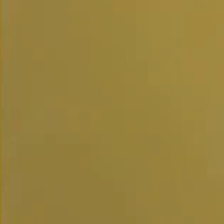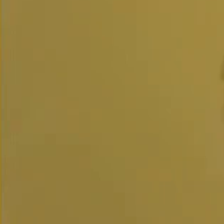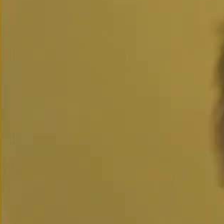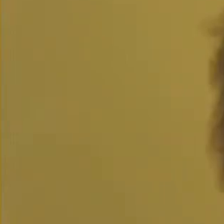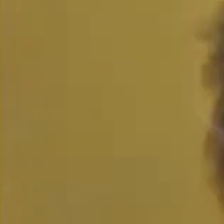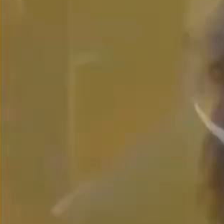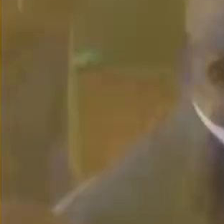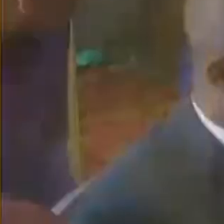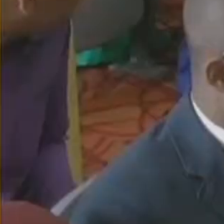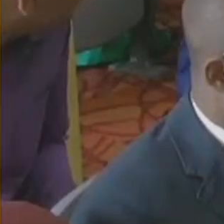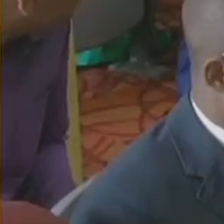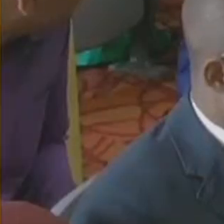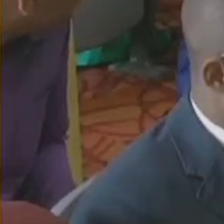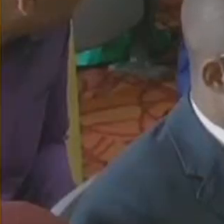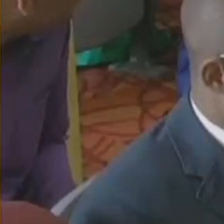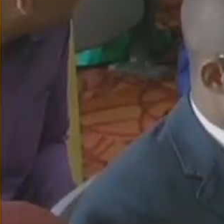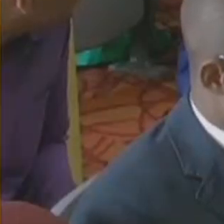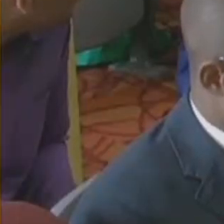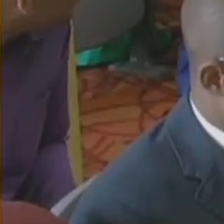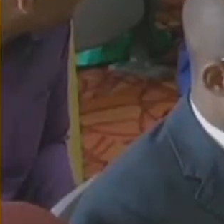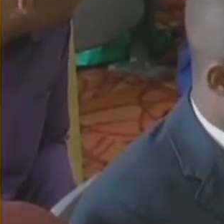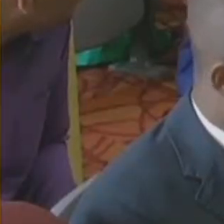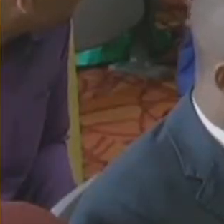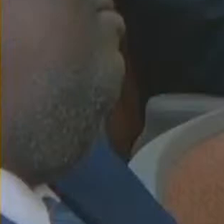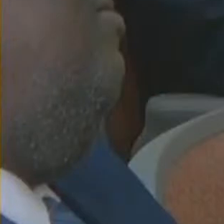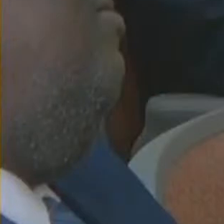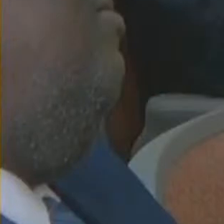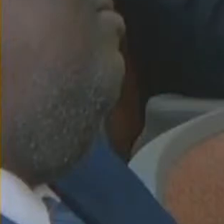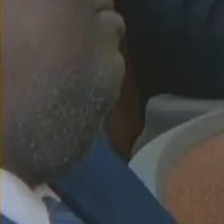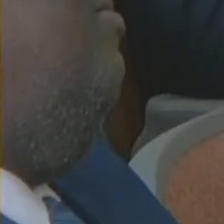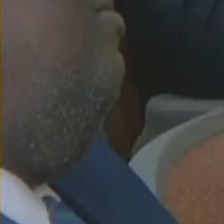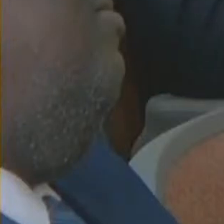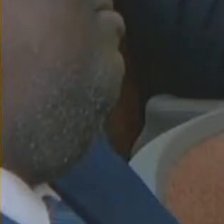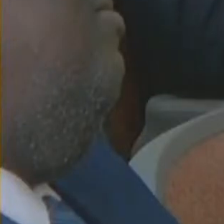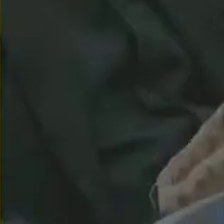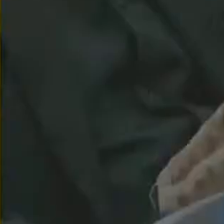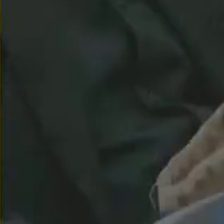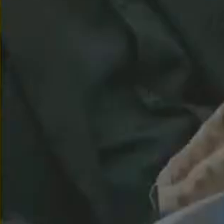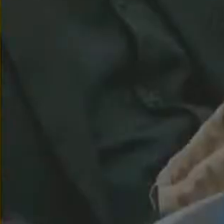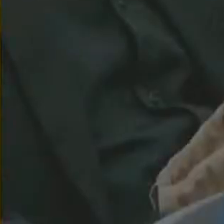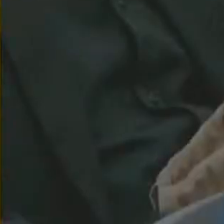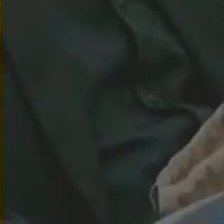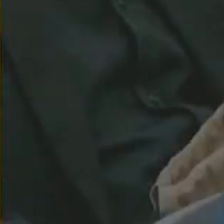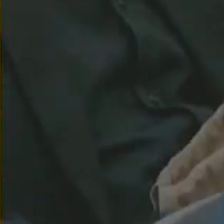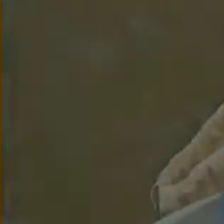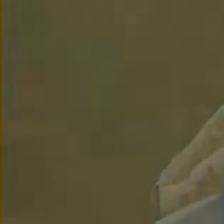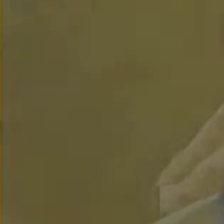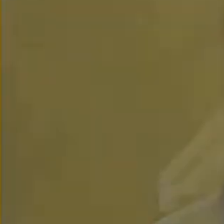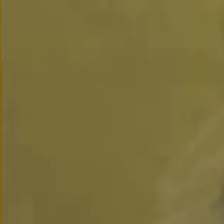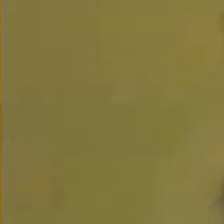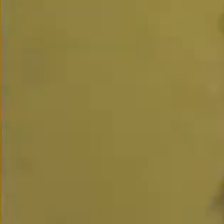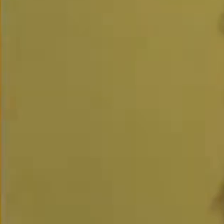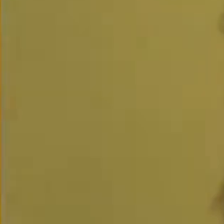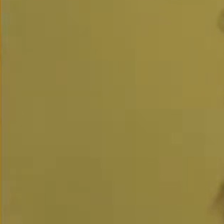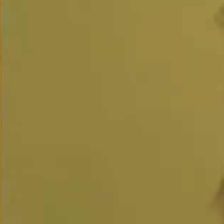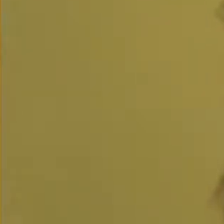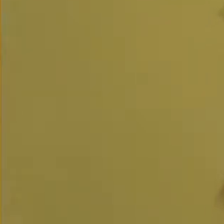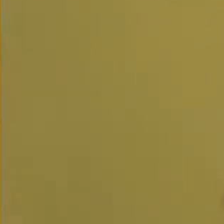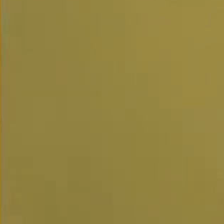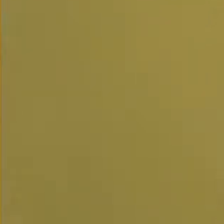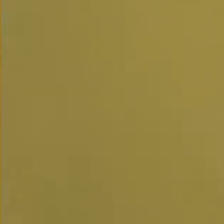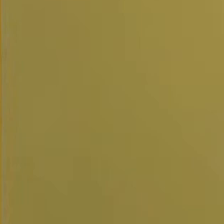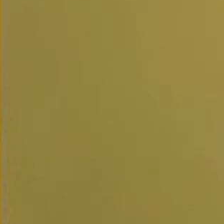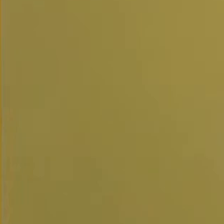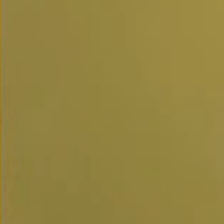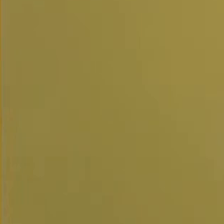and impactful to see that we youth have such a powerful voice here regionally and